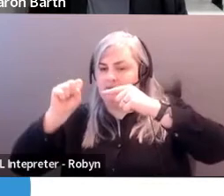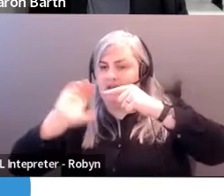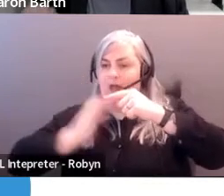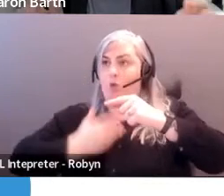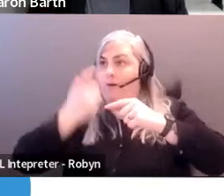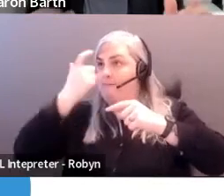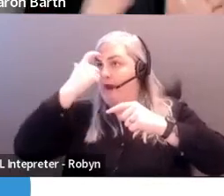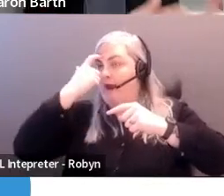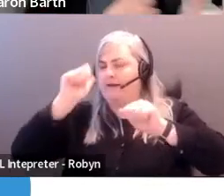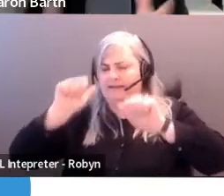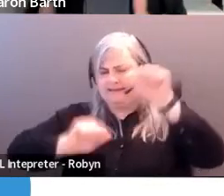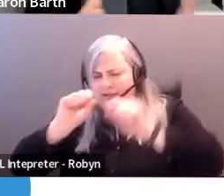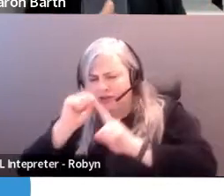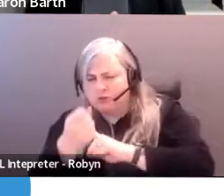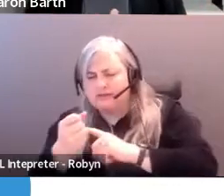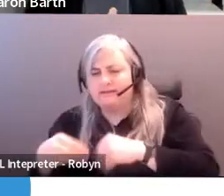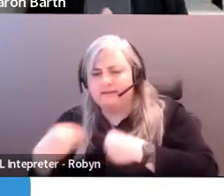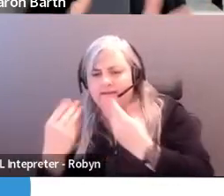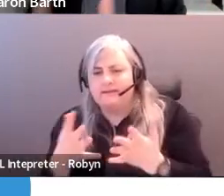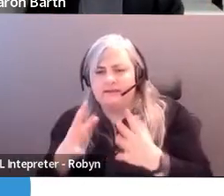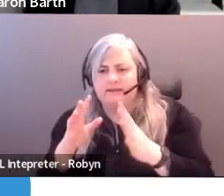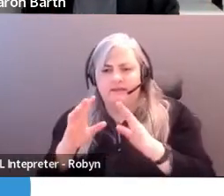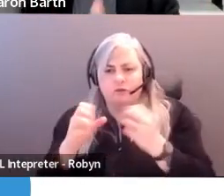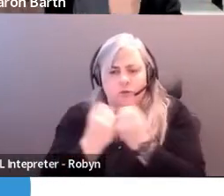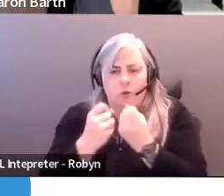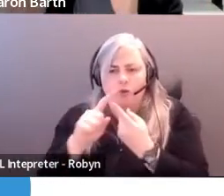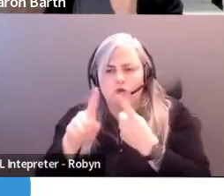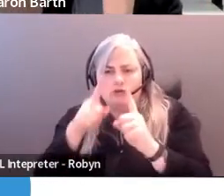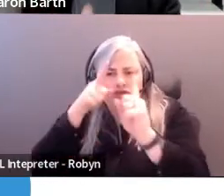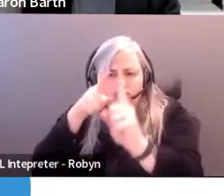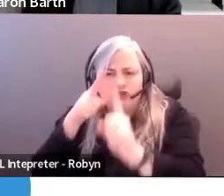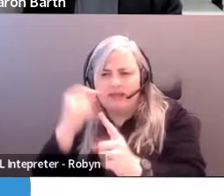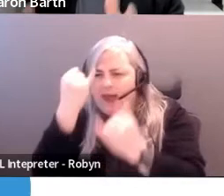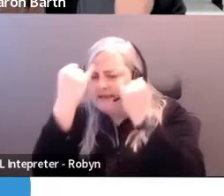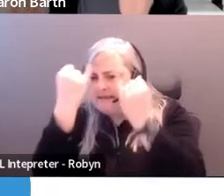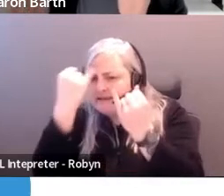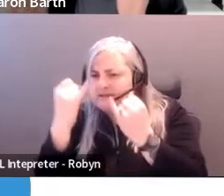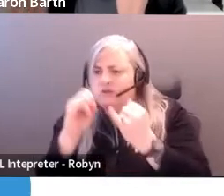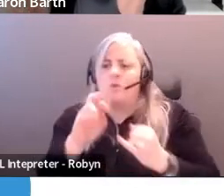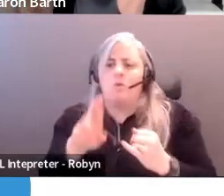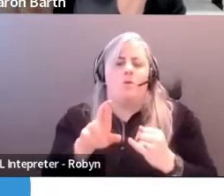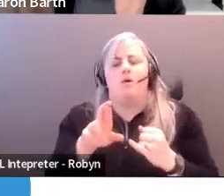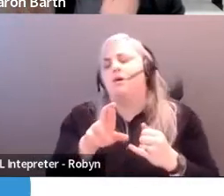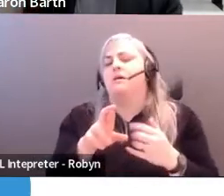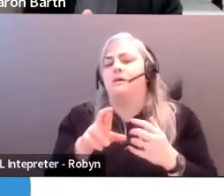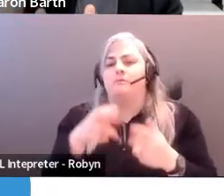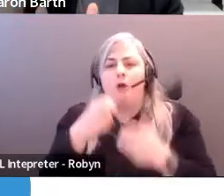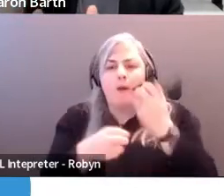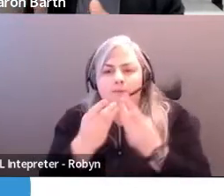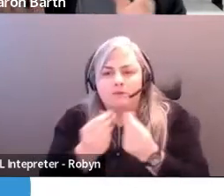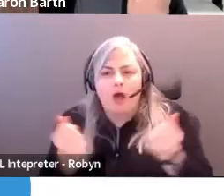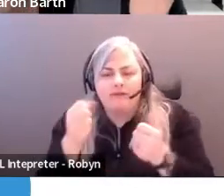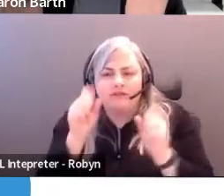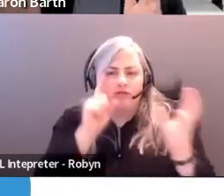situation, gives differential support to certain ideas or